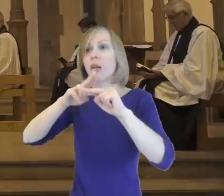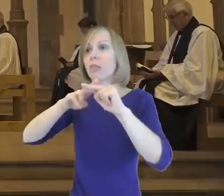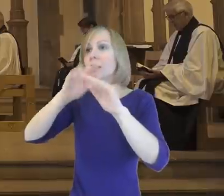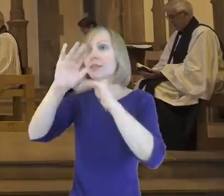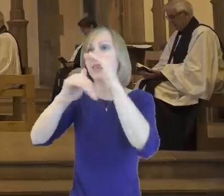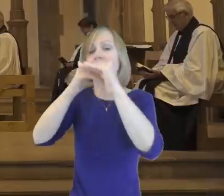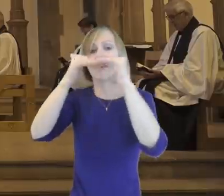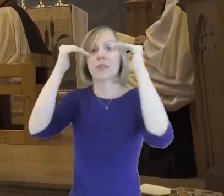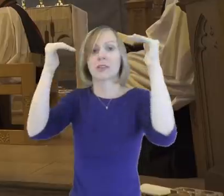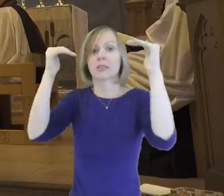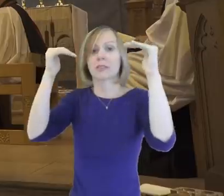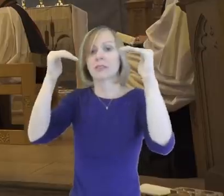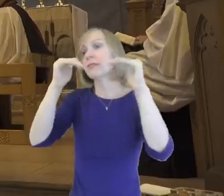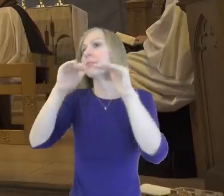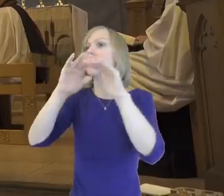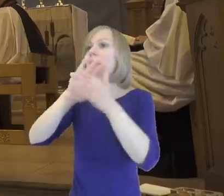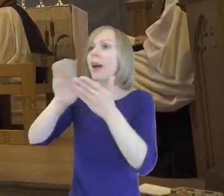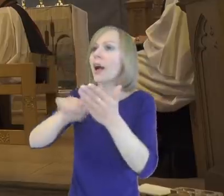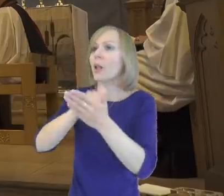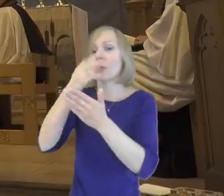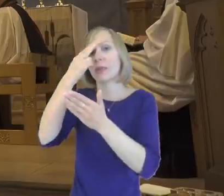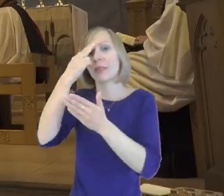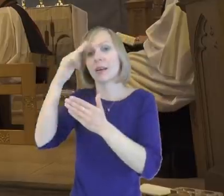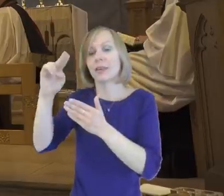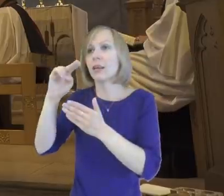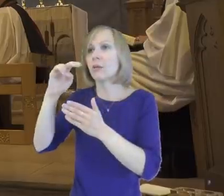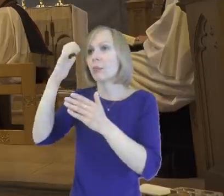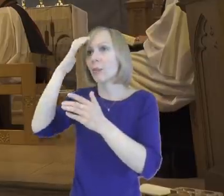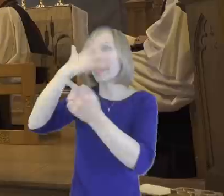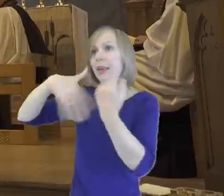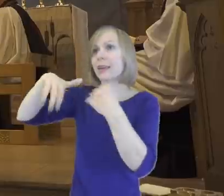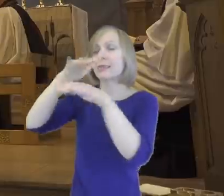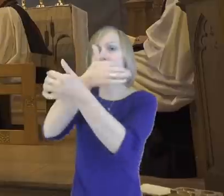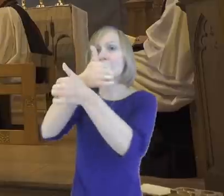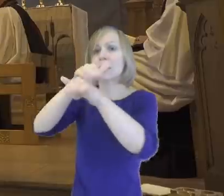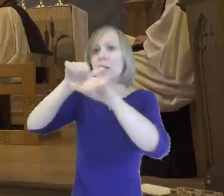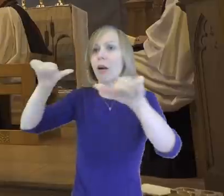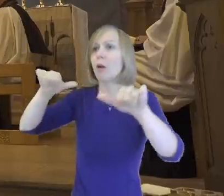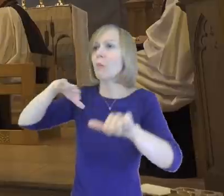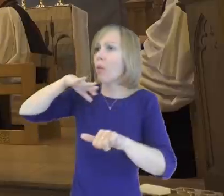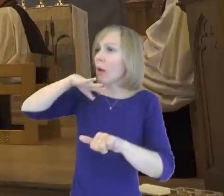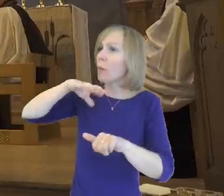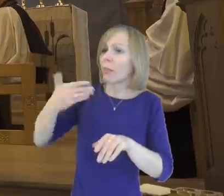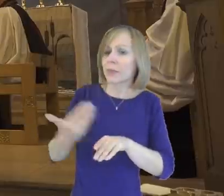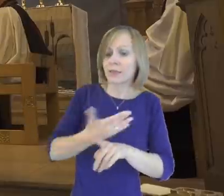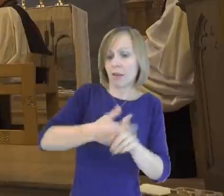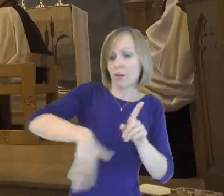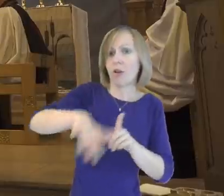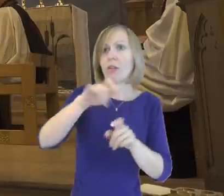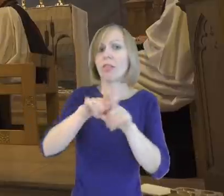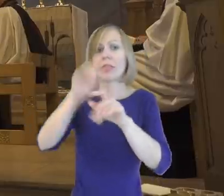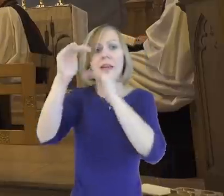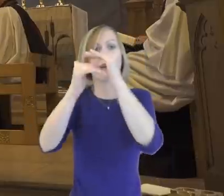in heaven, hallowed be thy name. Thy kingdom come, thy will be done, in earth as it is in